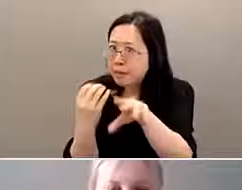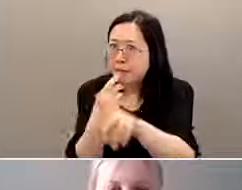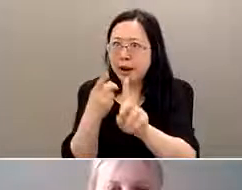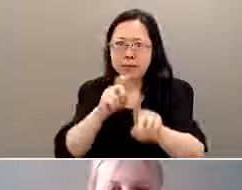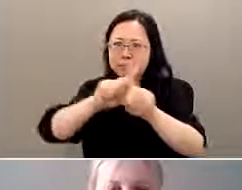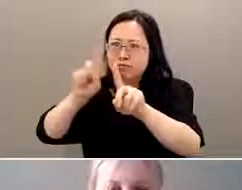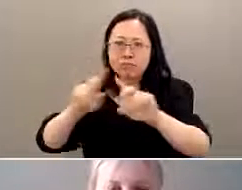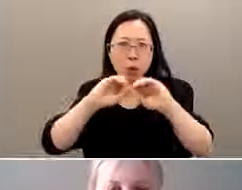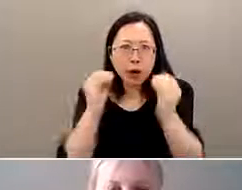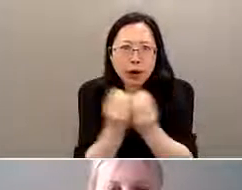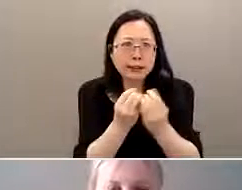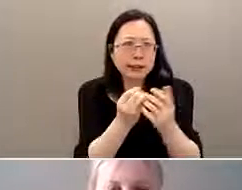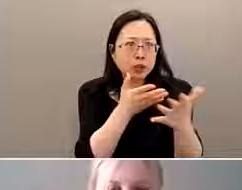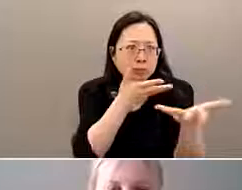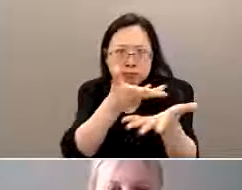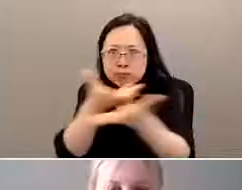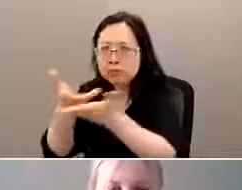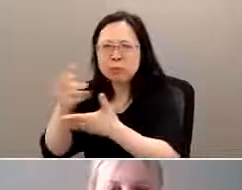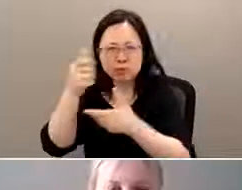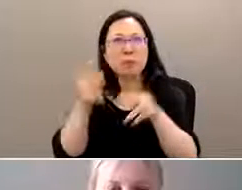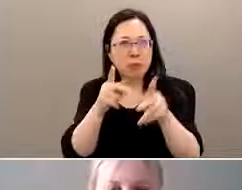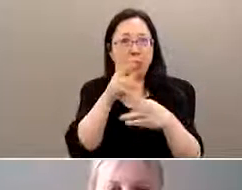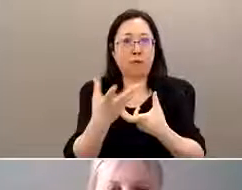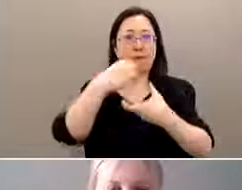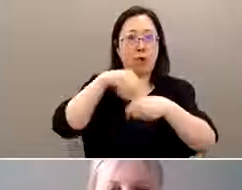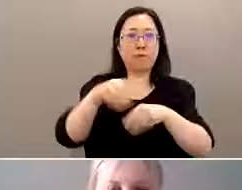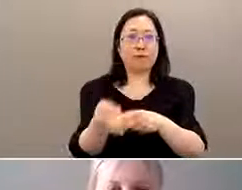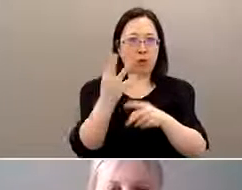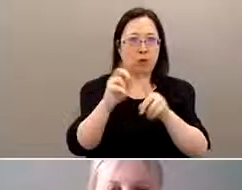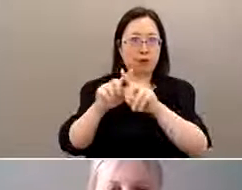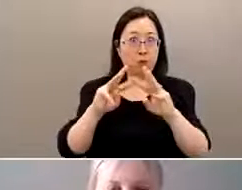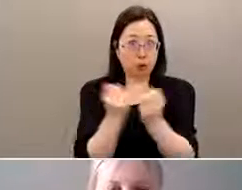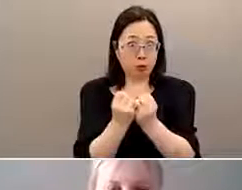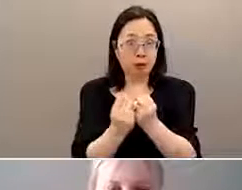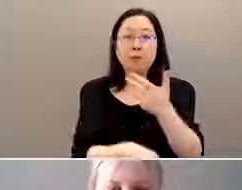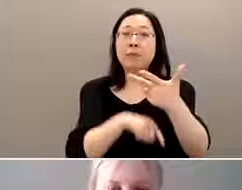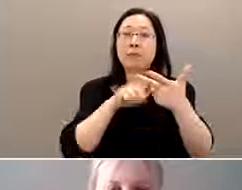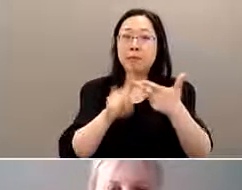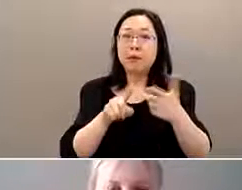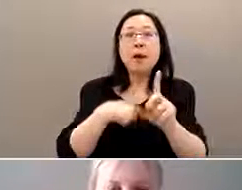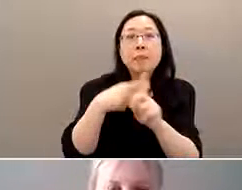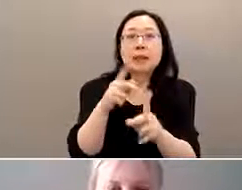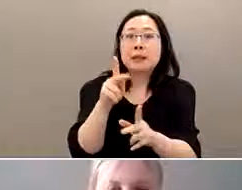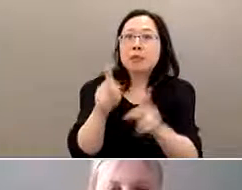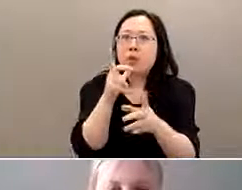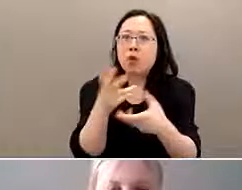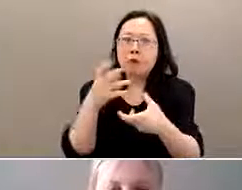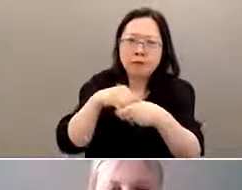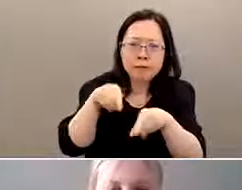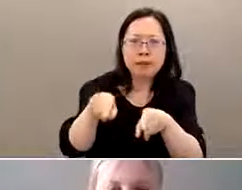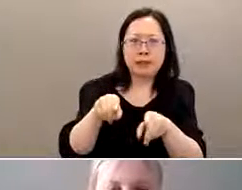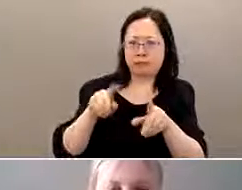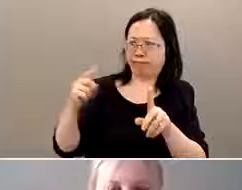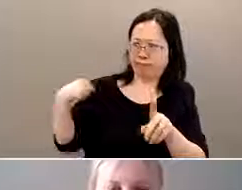were there at the 4 interactive workshops, and then best practices with previous populations in the area of